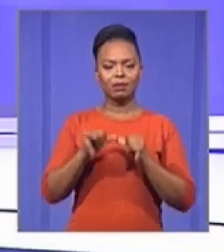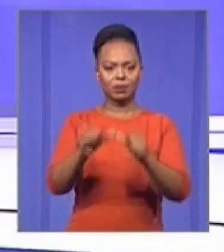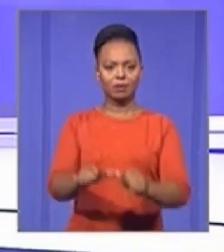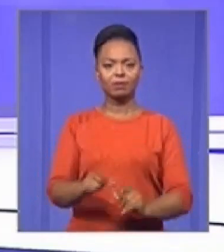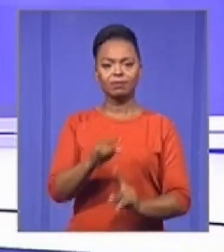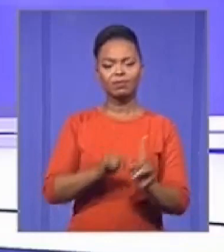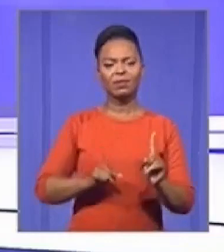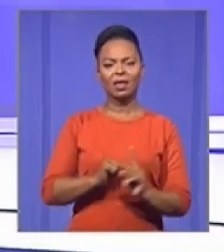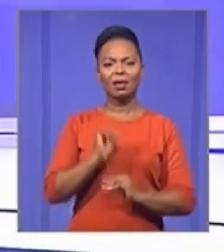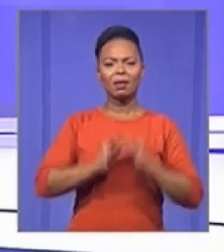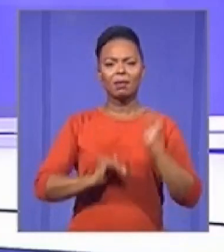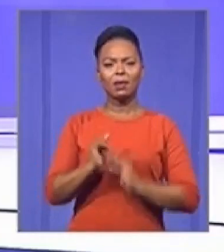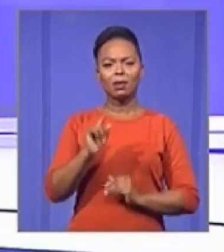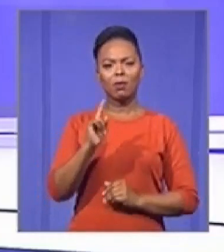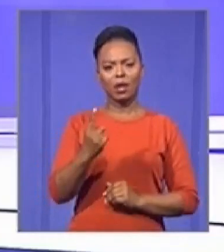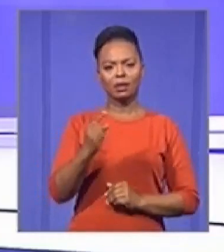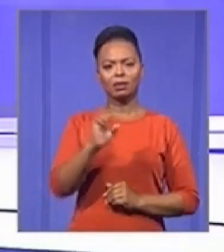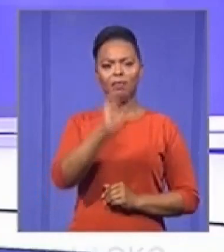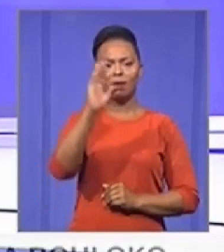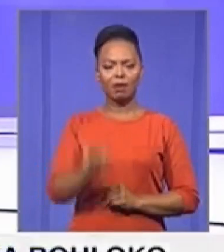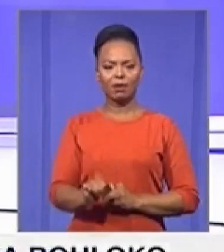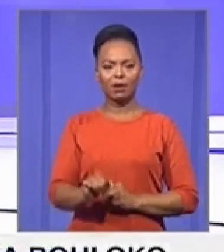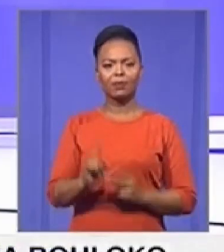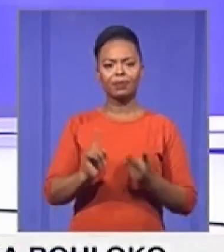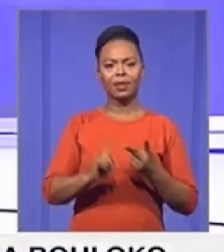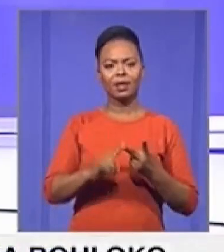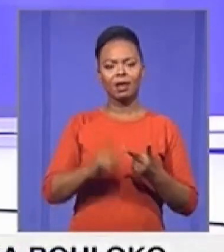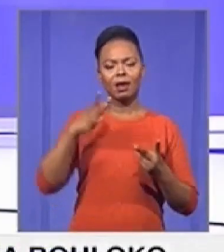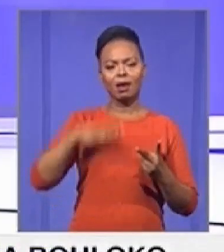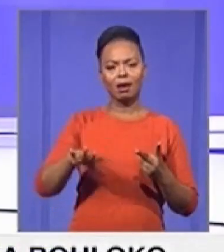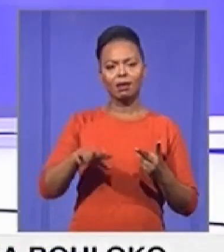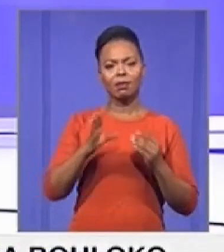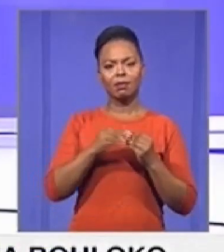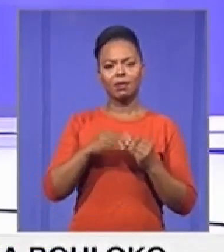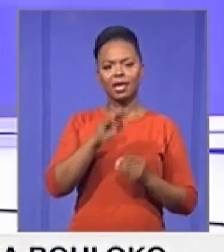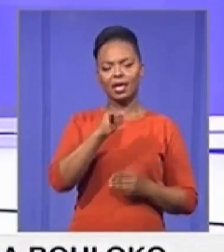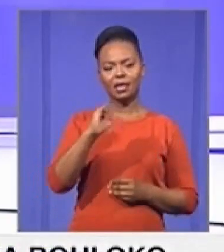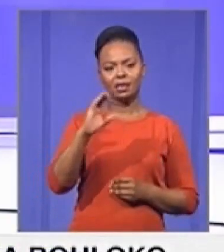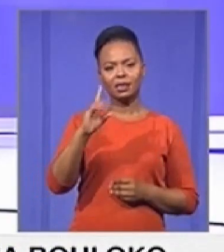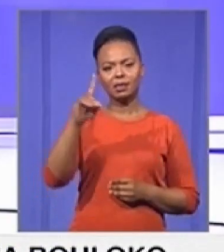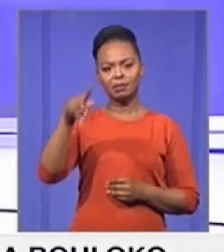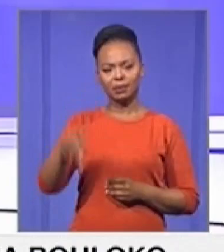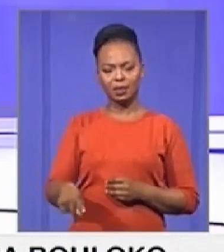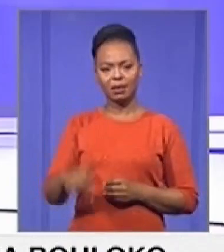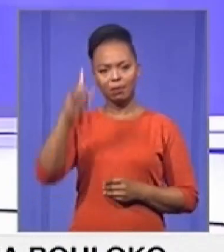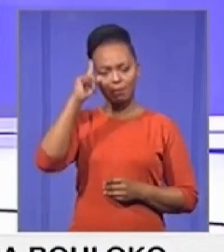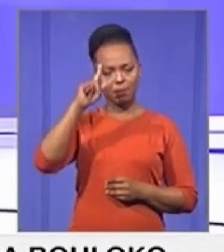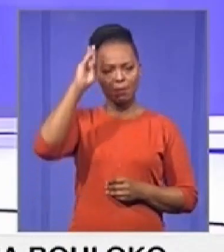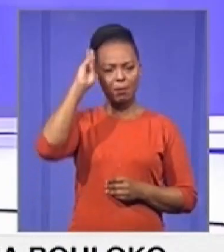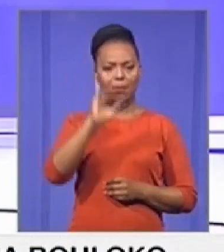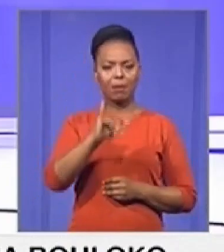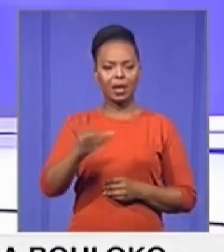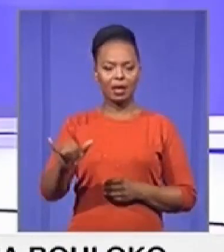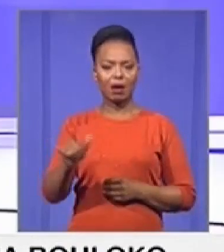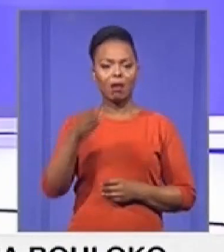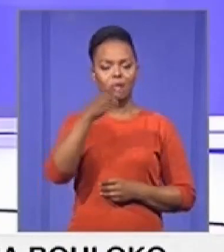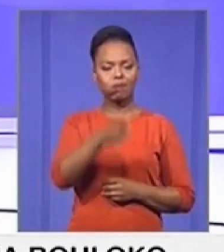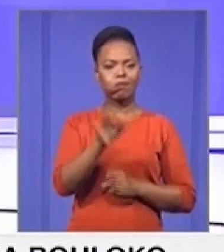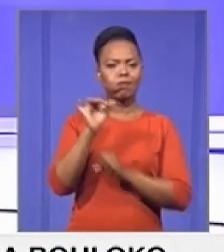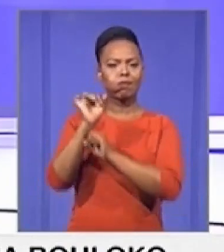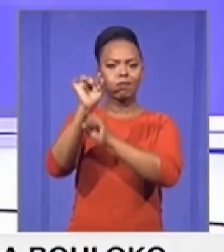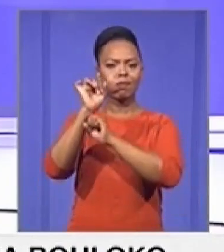metapele wa Build One South Africa Musimaimane ha mo le molekgotla wa ACDP masepaleng wa Nelson Mandela Bay Lance Road Bomb ba bile le mohwanto